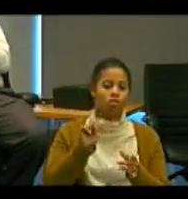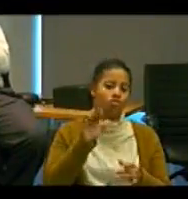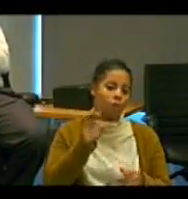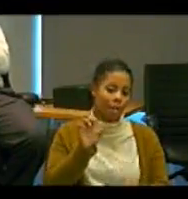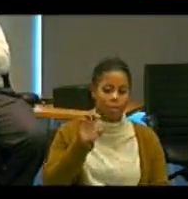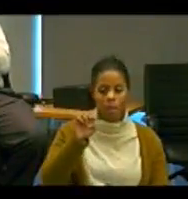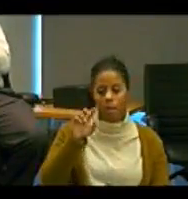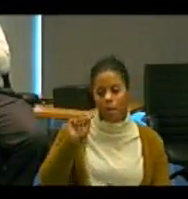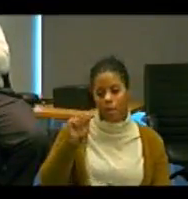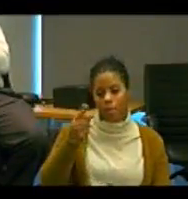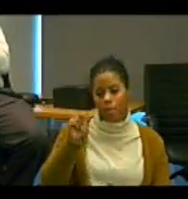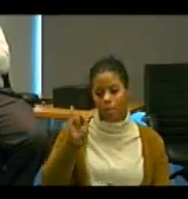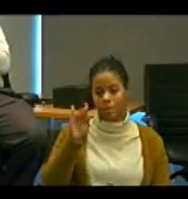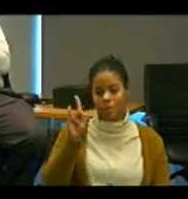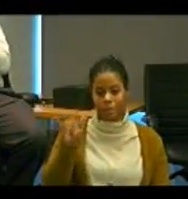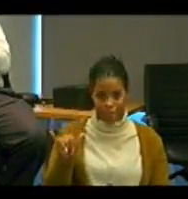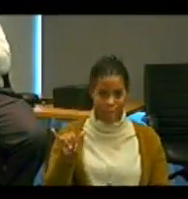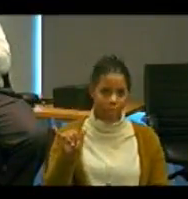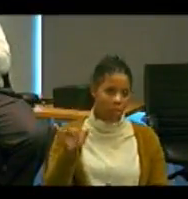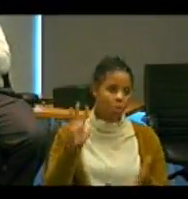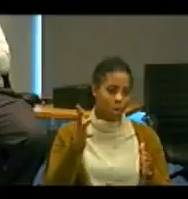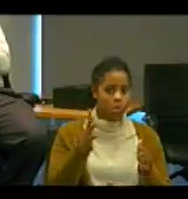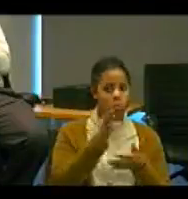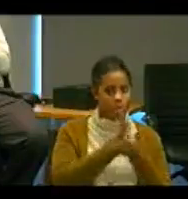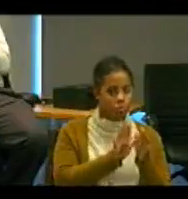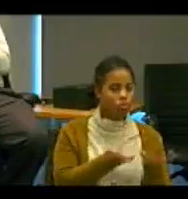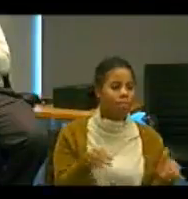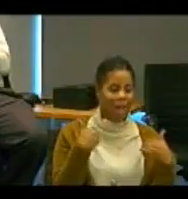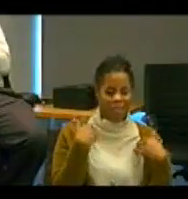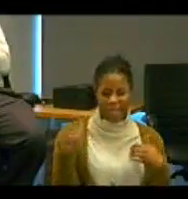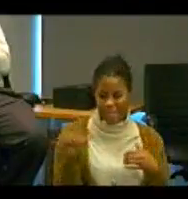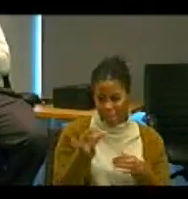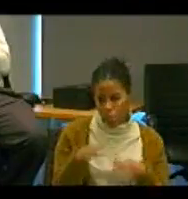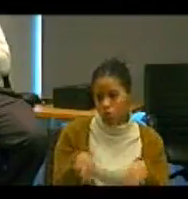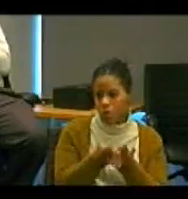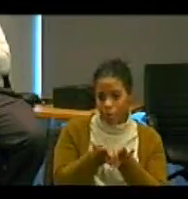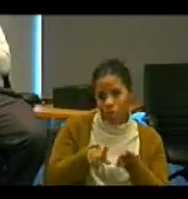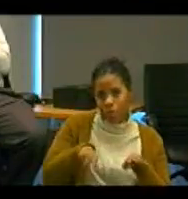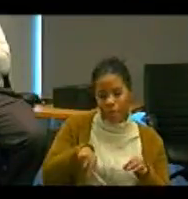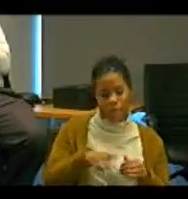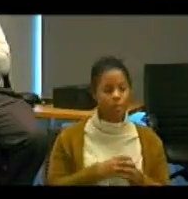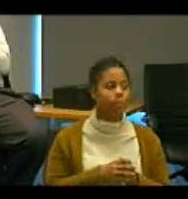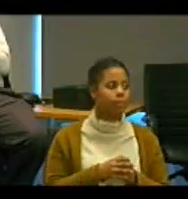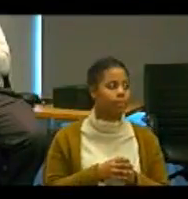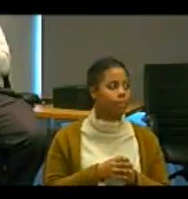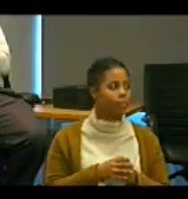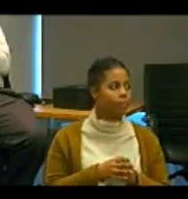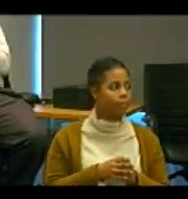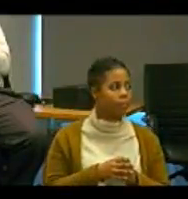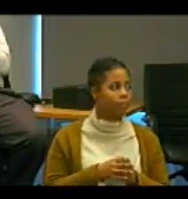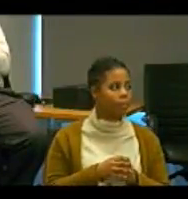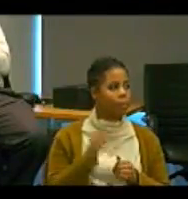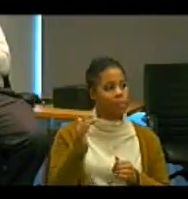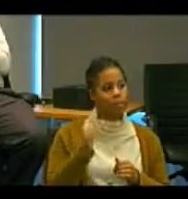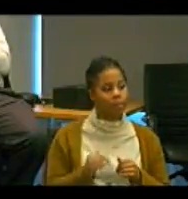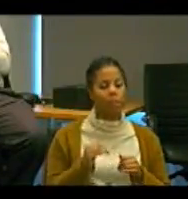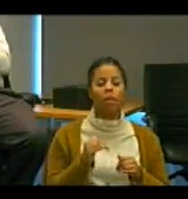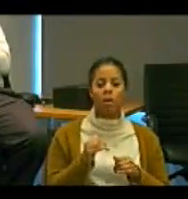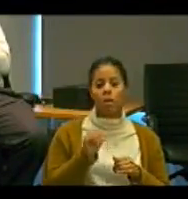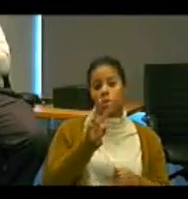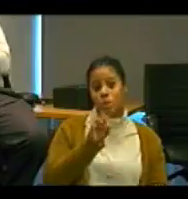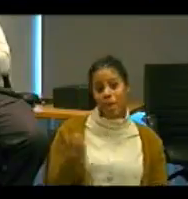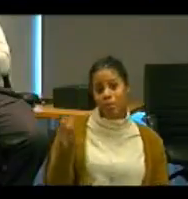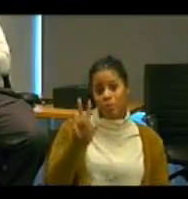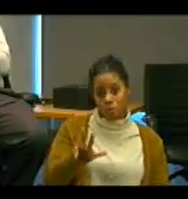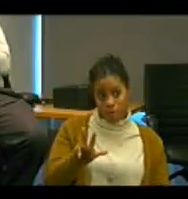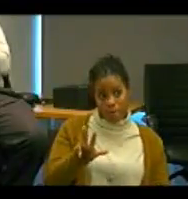children displaying the same clinical needs. Next slide, please. If we chart this across time, beginning in 2003 up